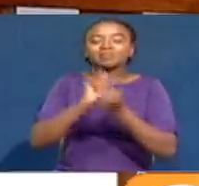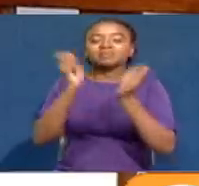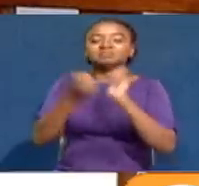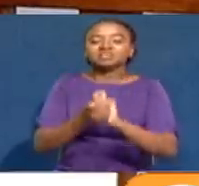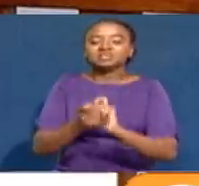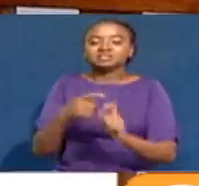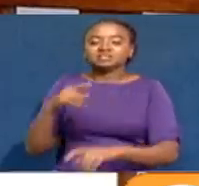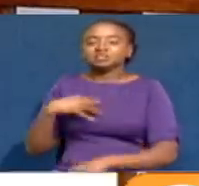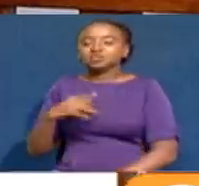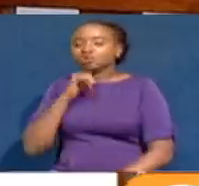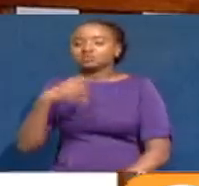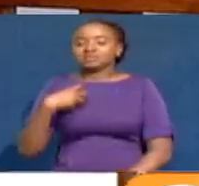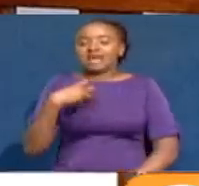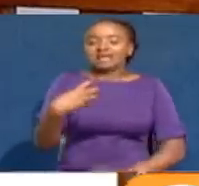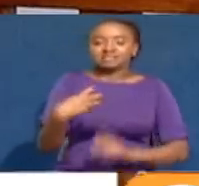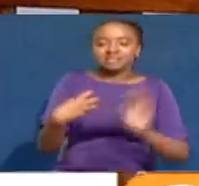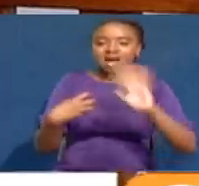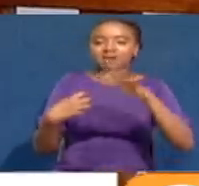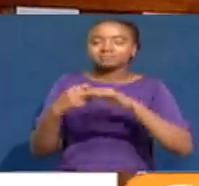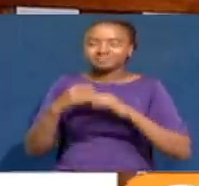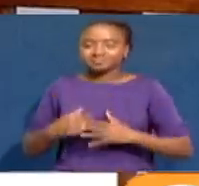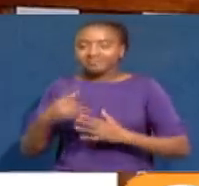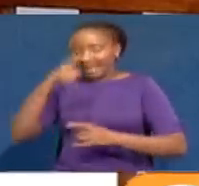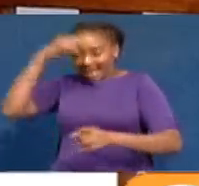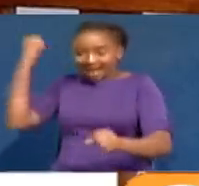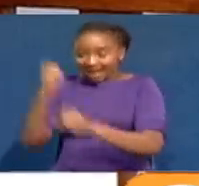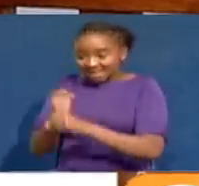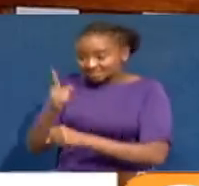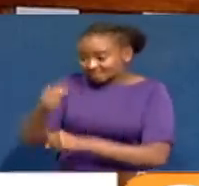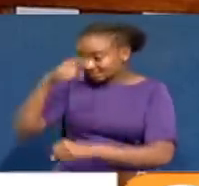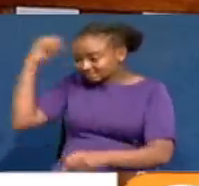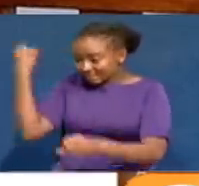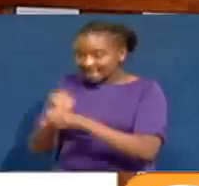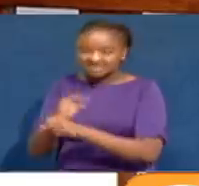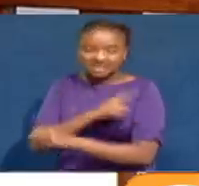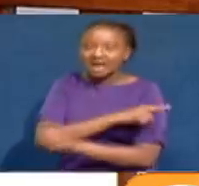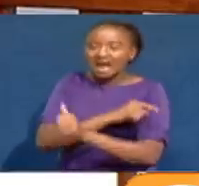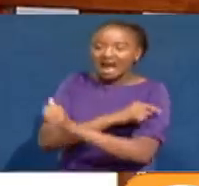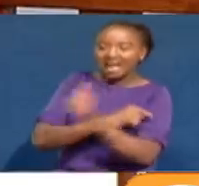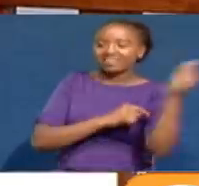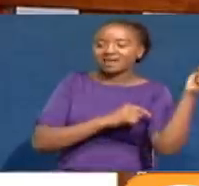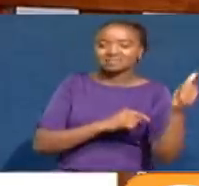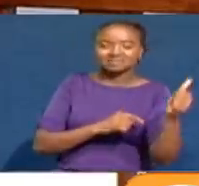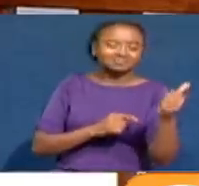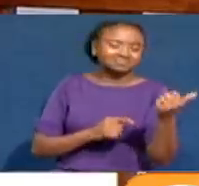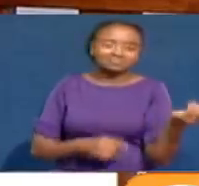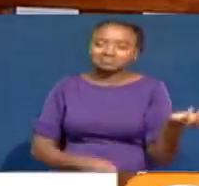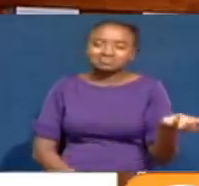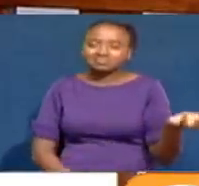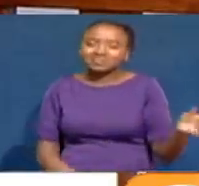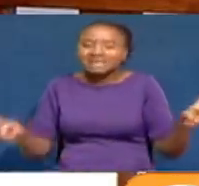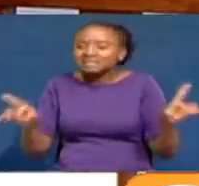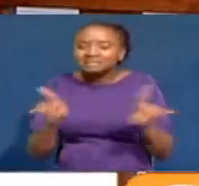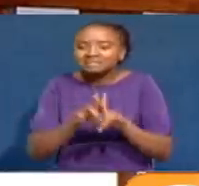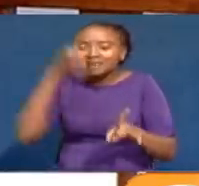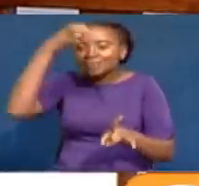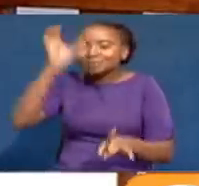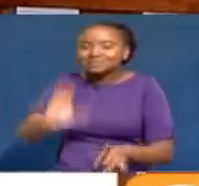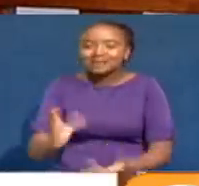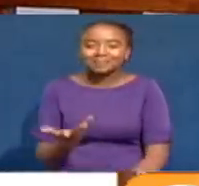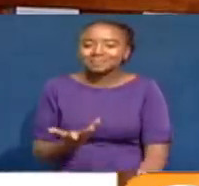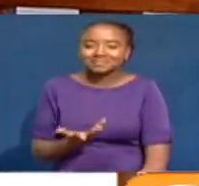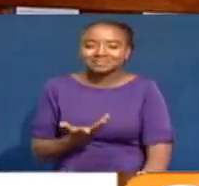that you have a car or you have a home or a better house than the other one, that this one, you have not gotten it rightly, it belongs to somebody